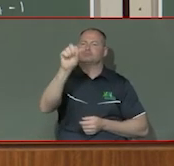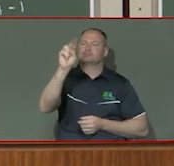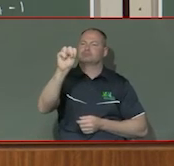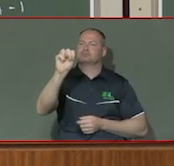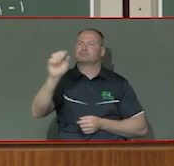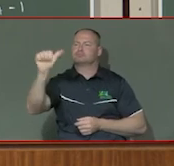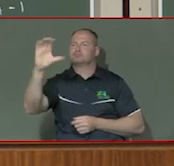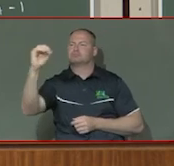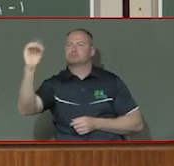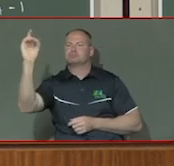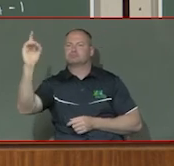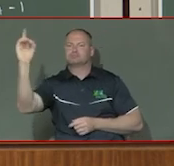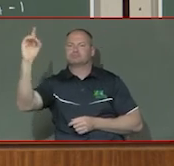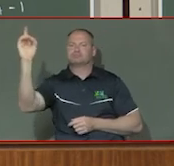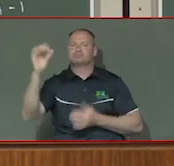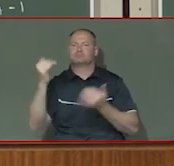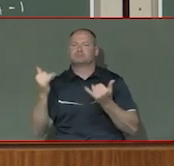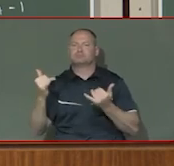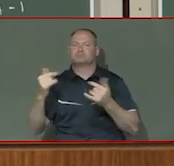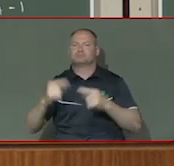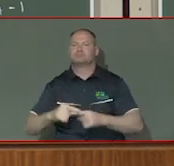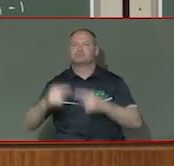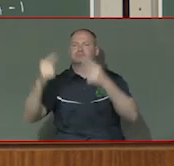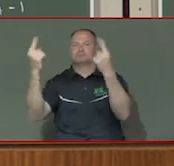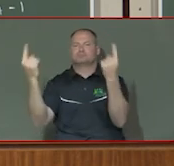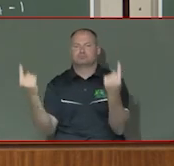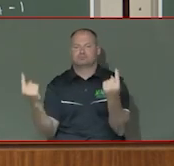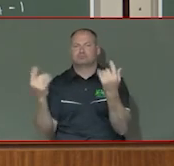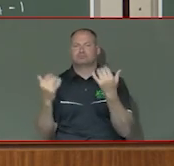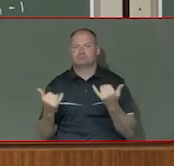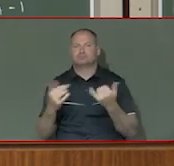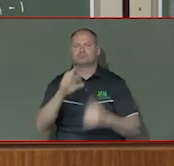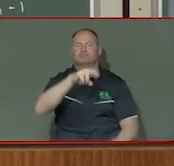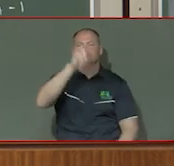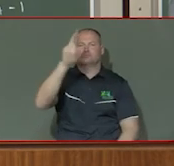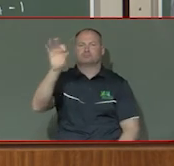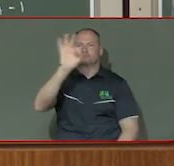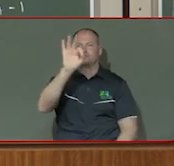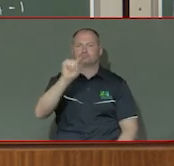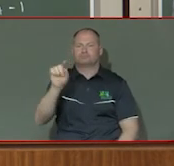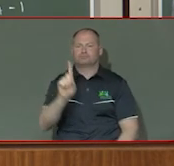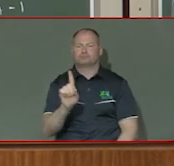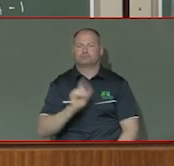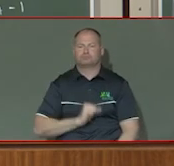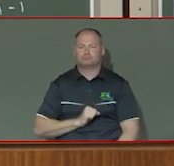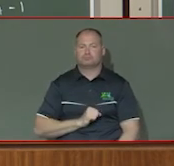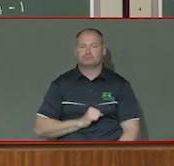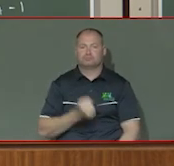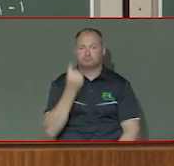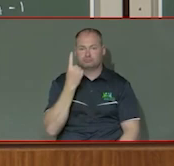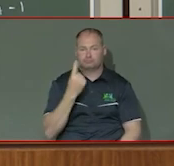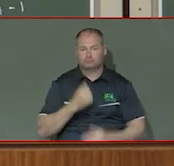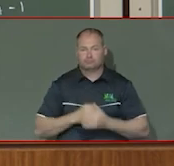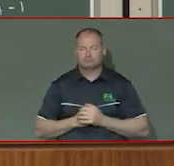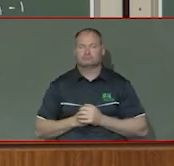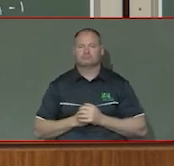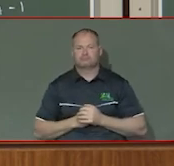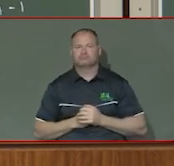degrees becomes opposite over adjacent, which is equal to root 3 over 1. Is that clear?